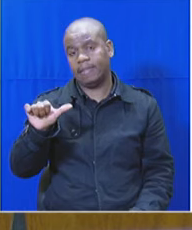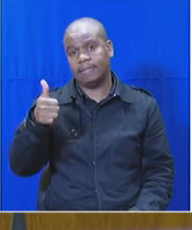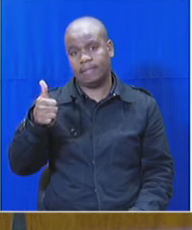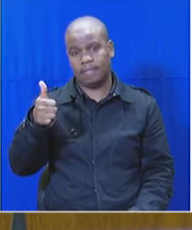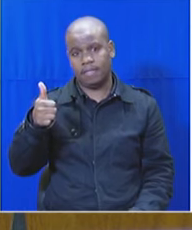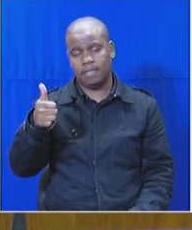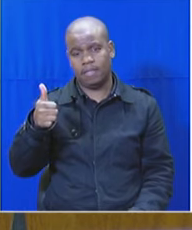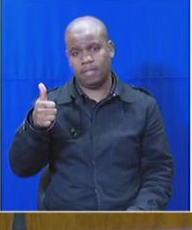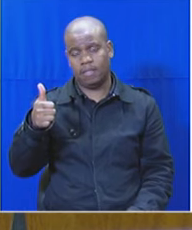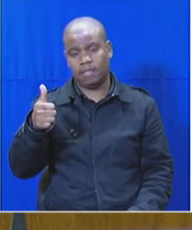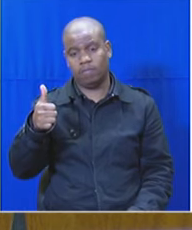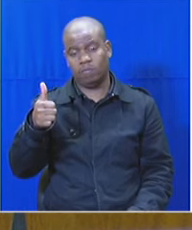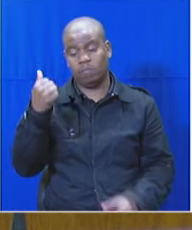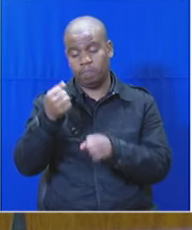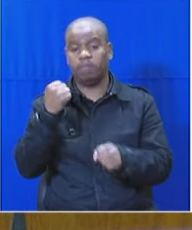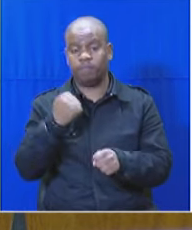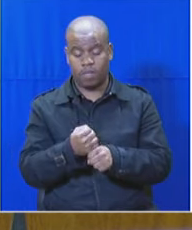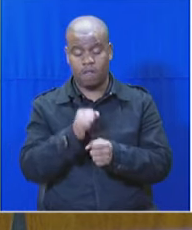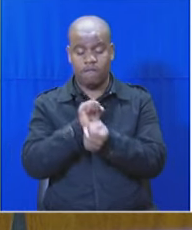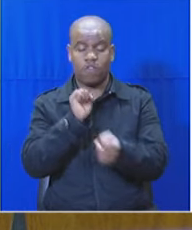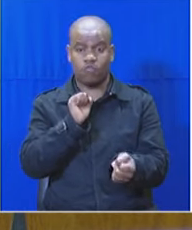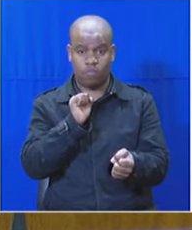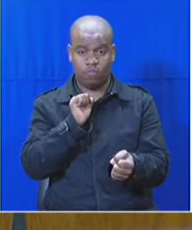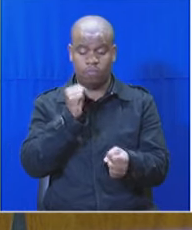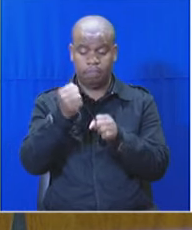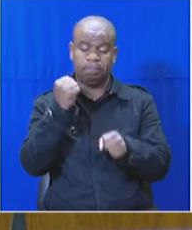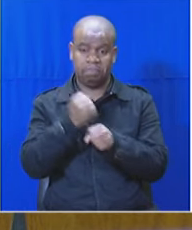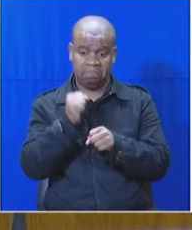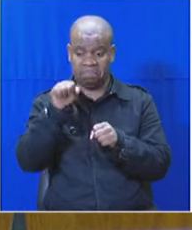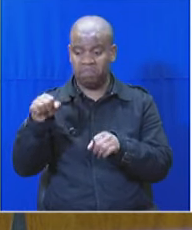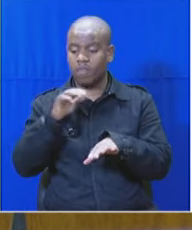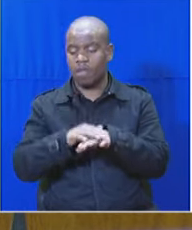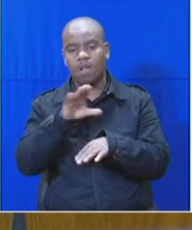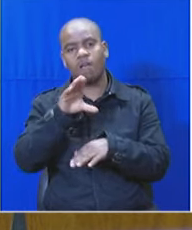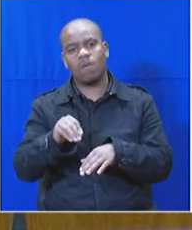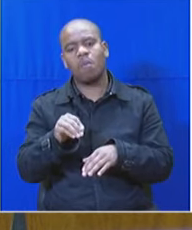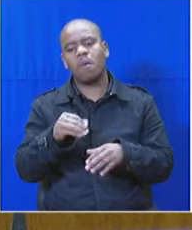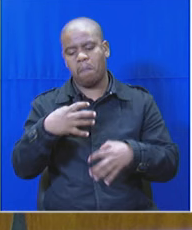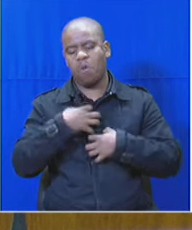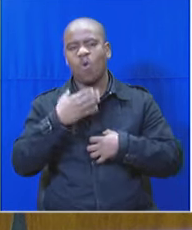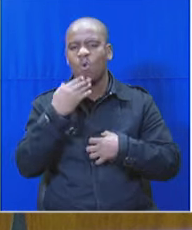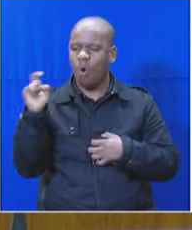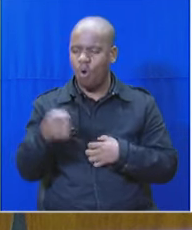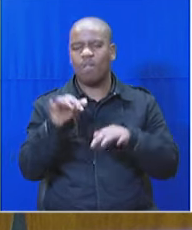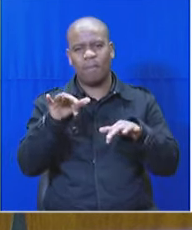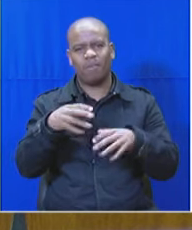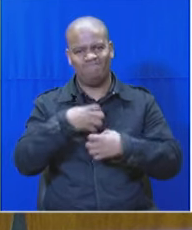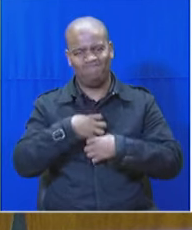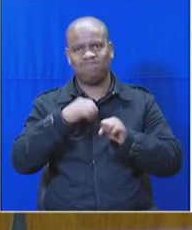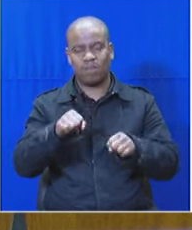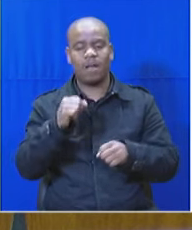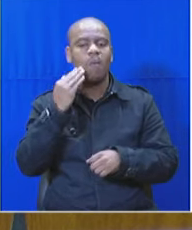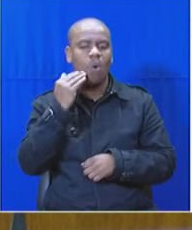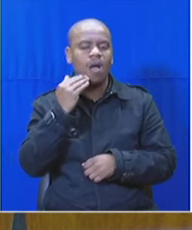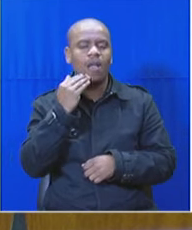Freedom Charter, we remember the famous words, I quote, "South Africa belongs to all who live in it, black and